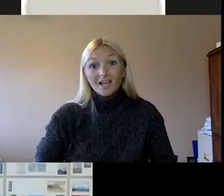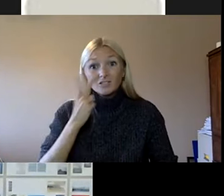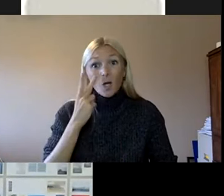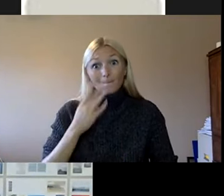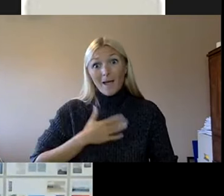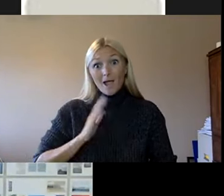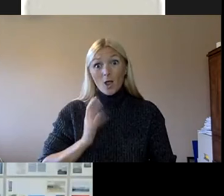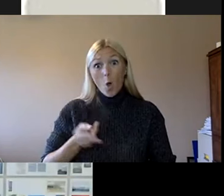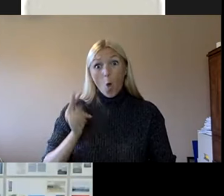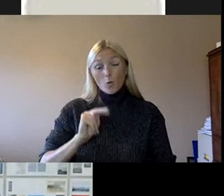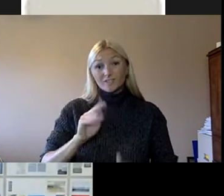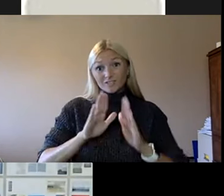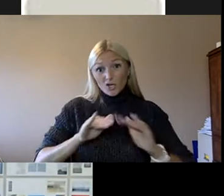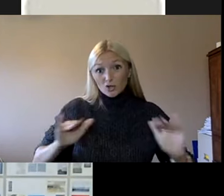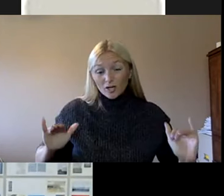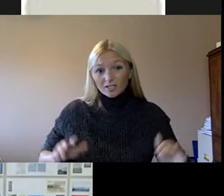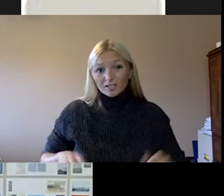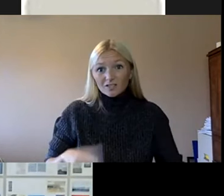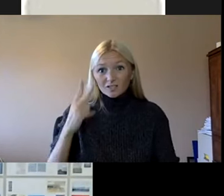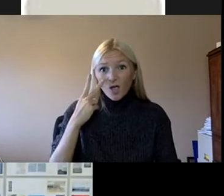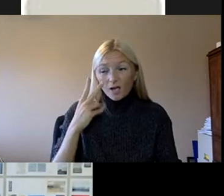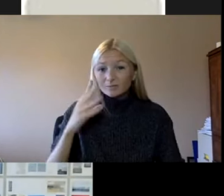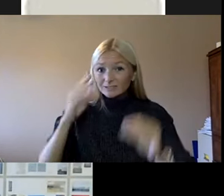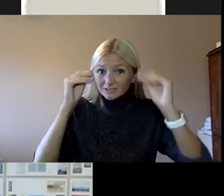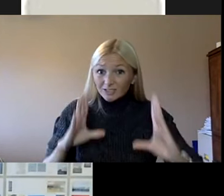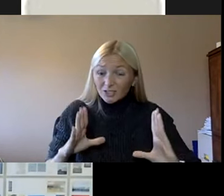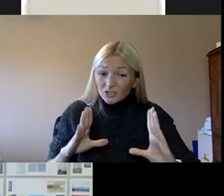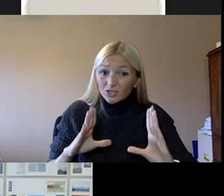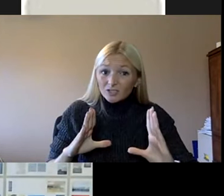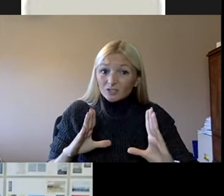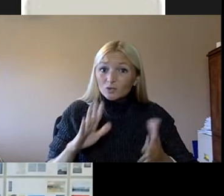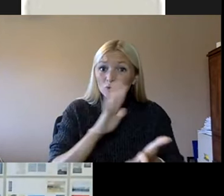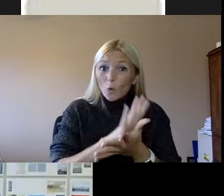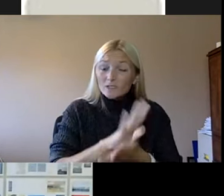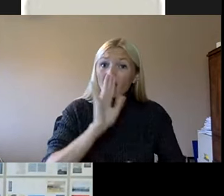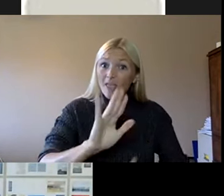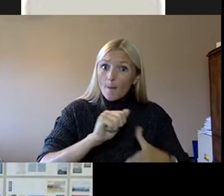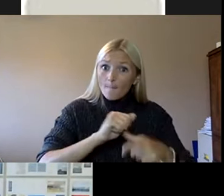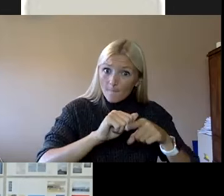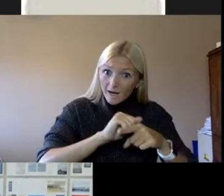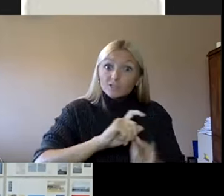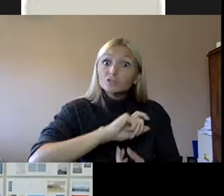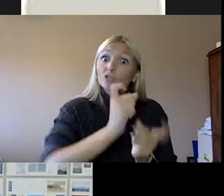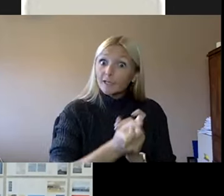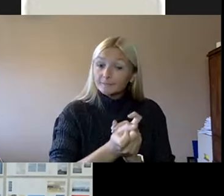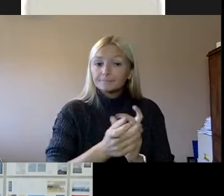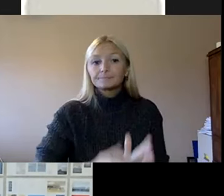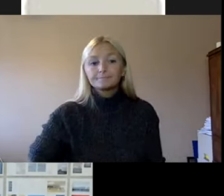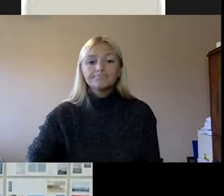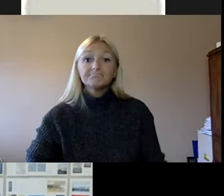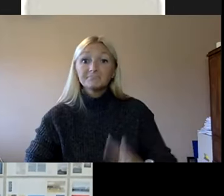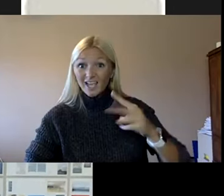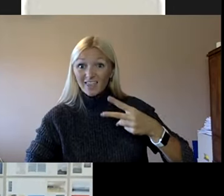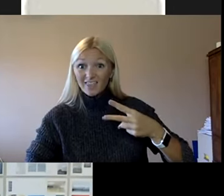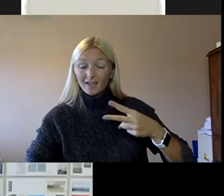here in Israel, I saw how teachers and schools are changing their practice. That's one thing. The second thing I think that